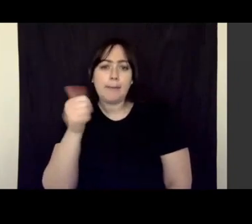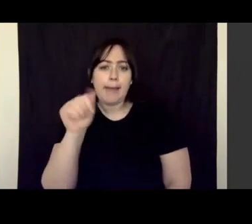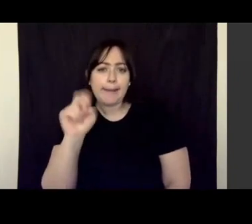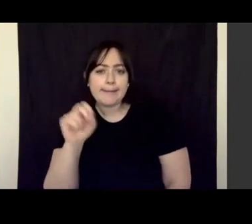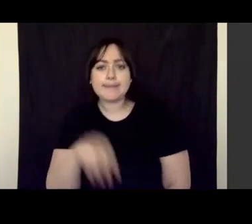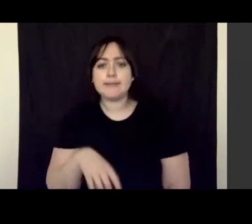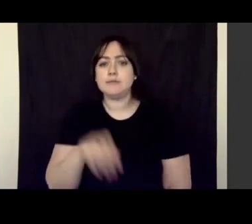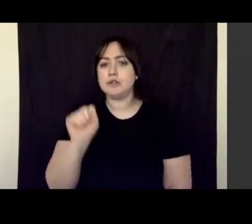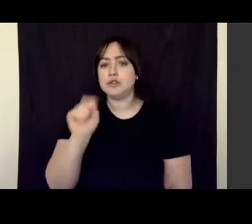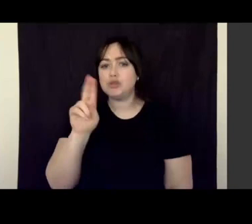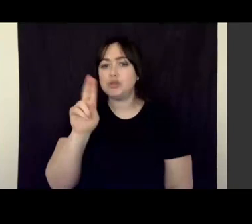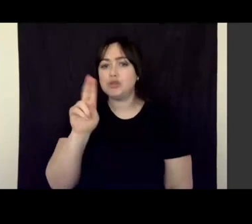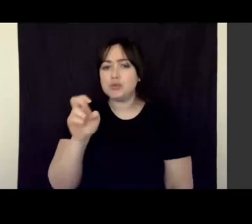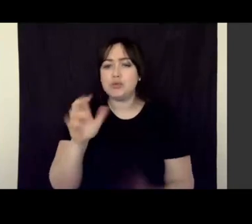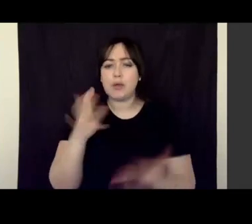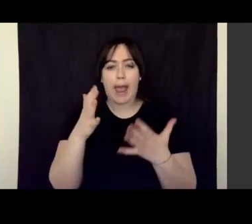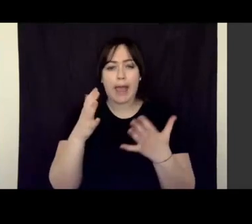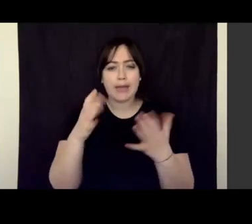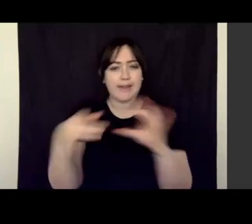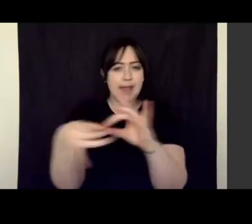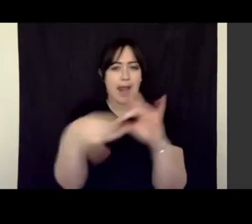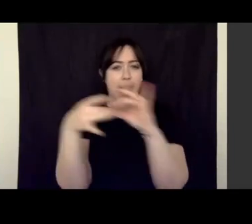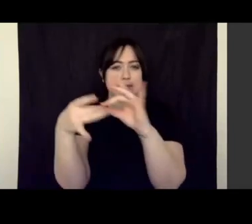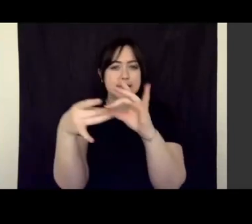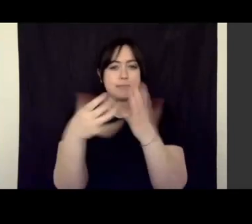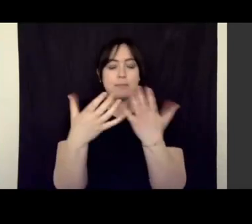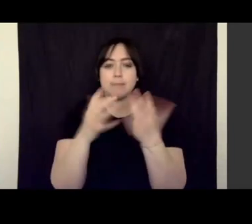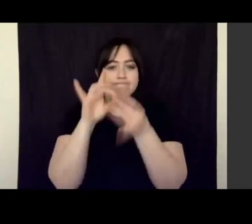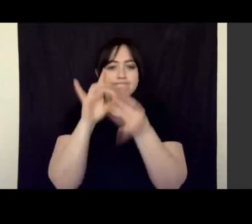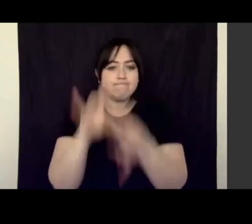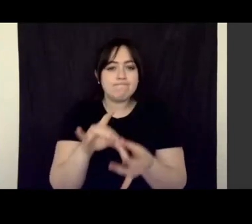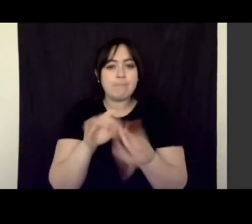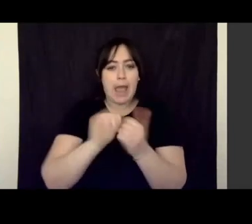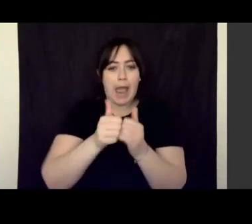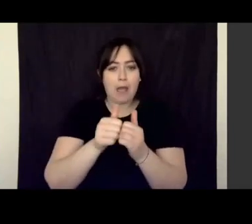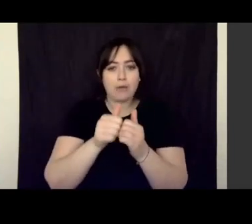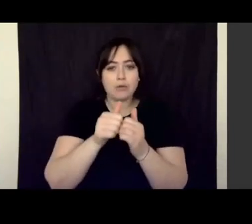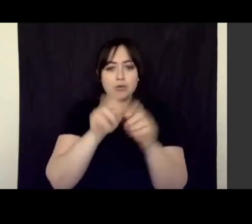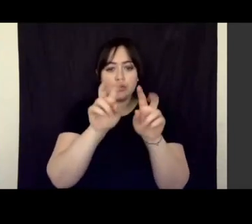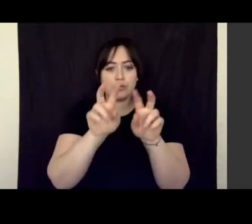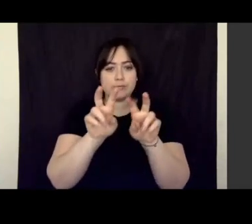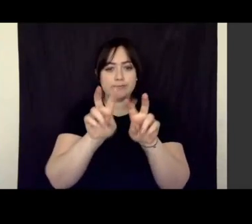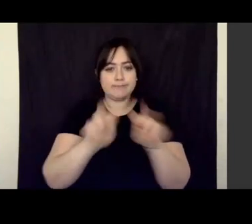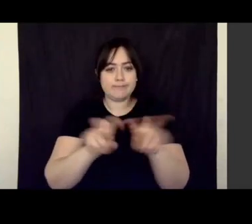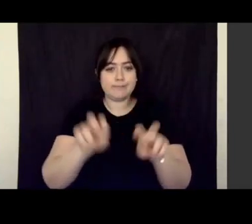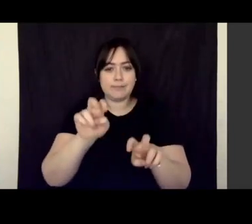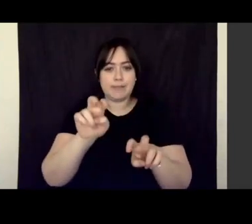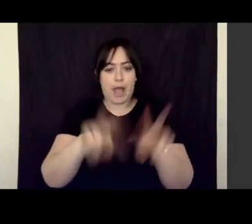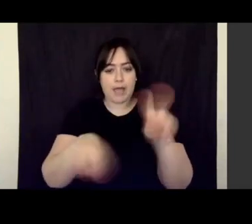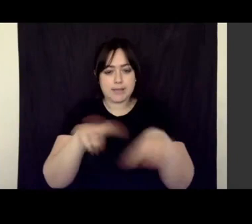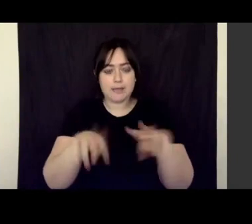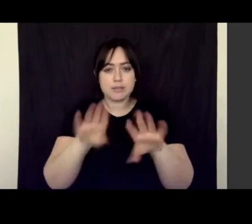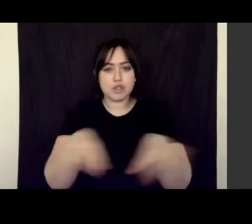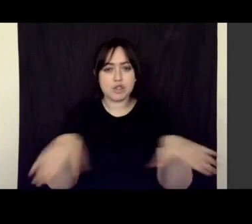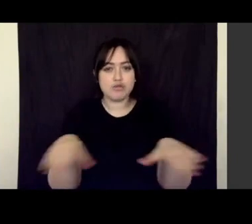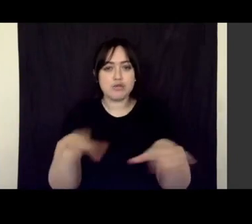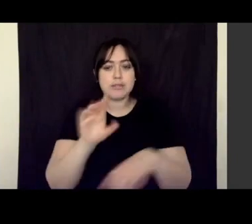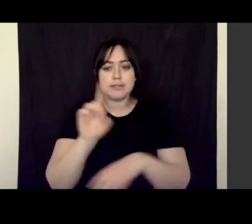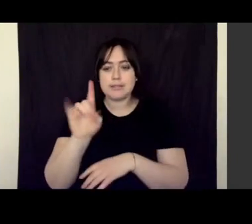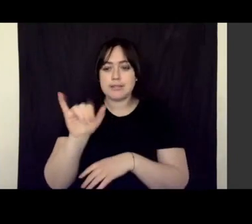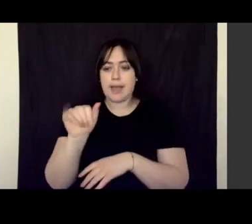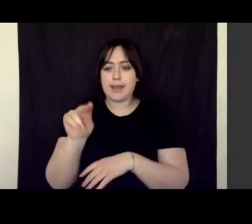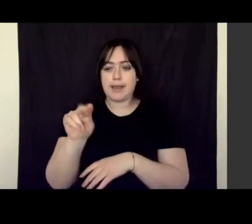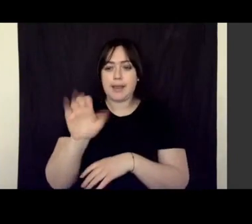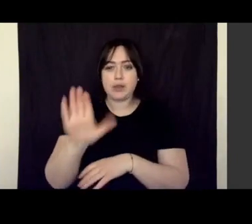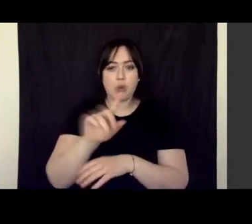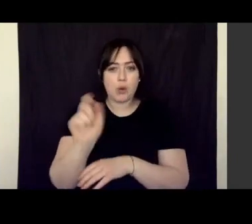on how to assess children, Diane, your question for intellectual disabilities in low resource settings, and the involvement of many different